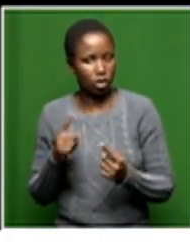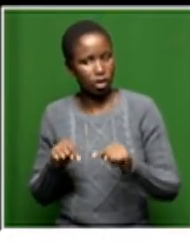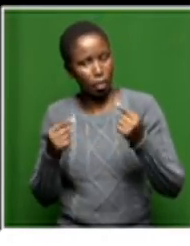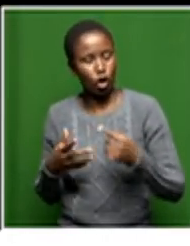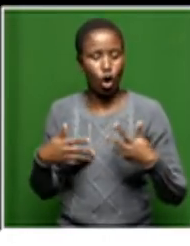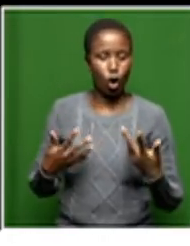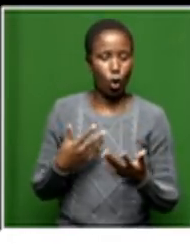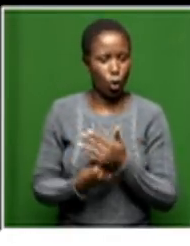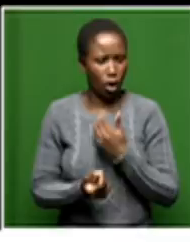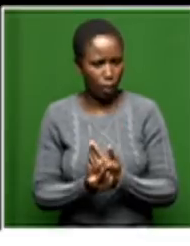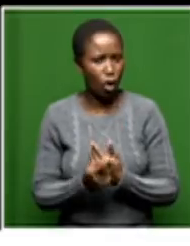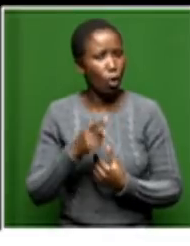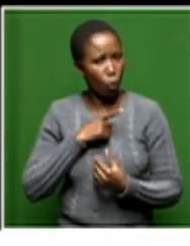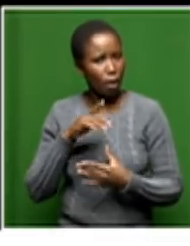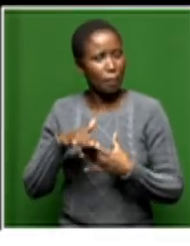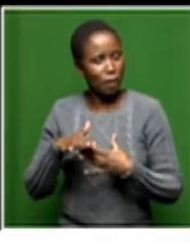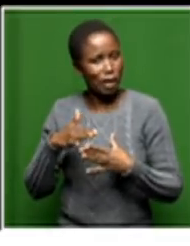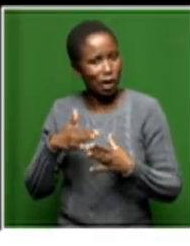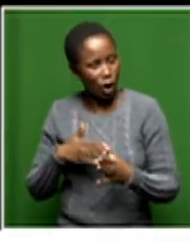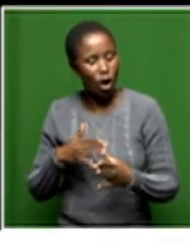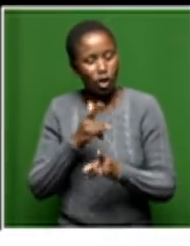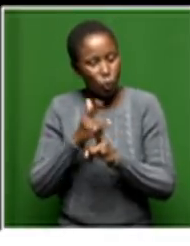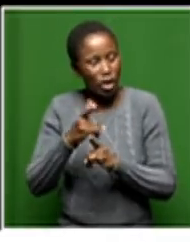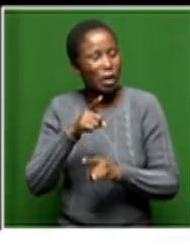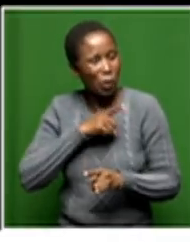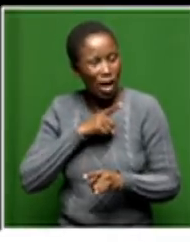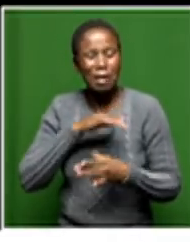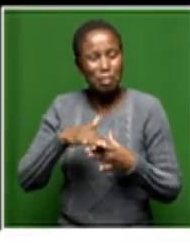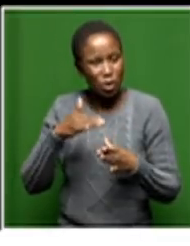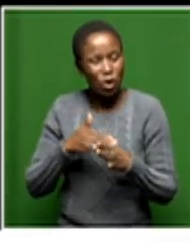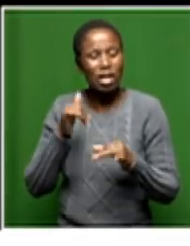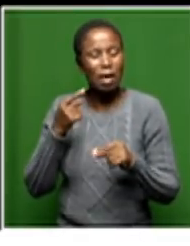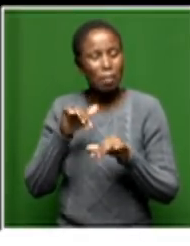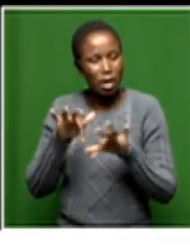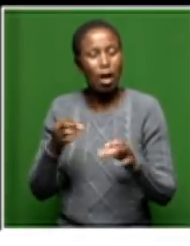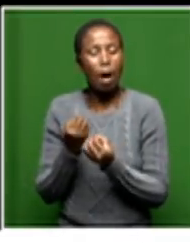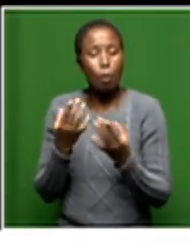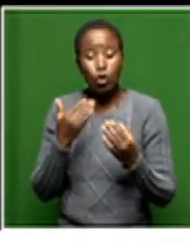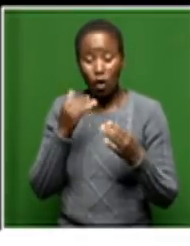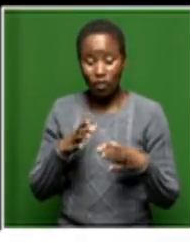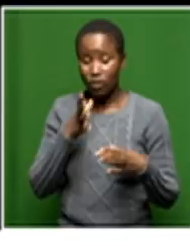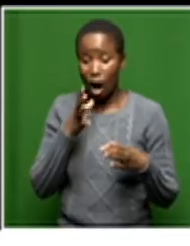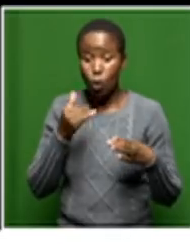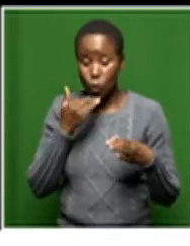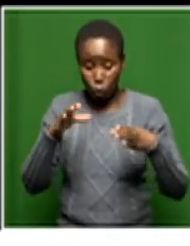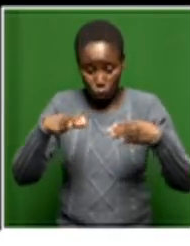or passed. Because those who are from the majority side will always dictate and get what they